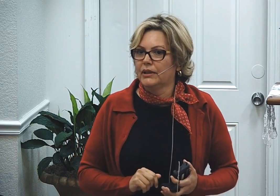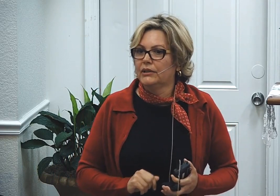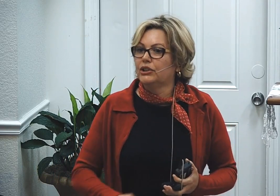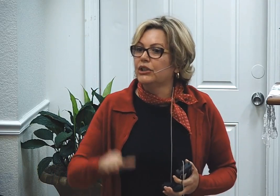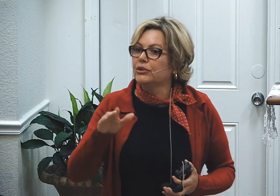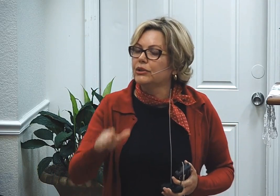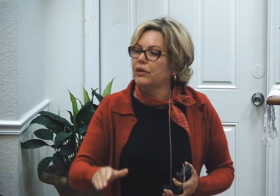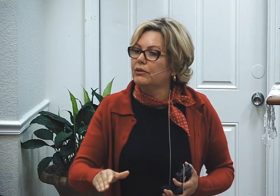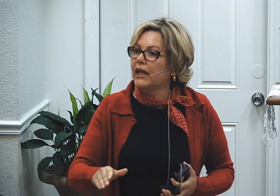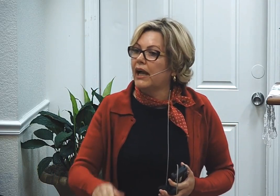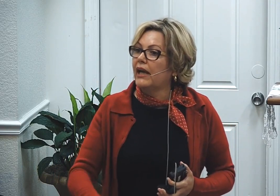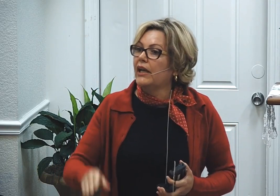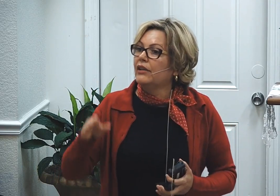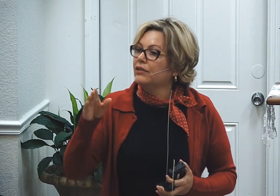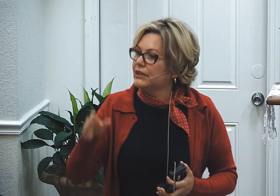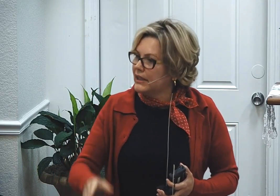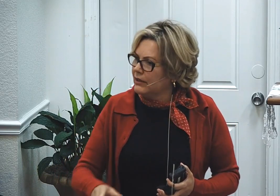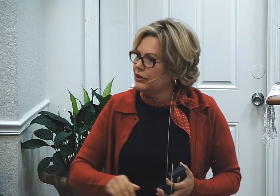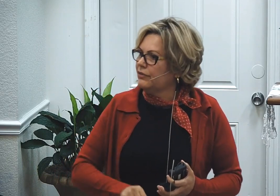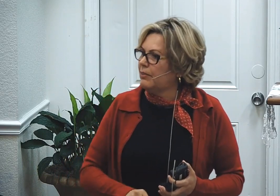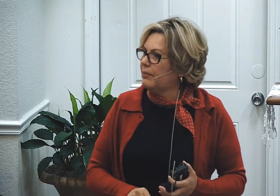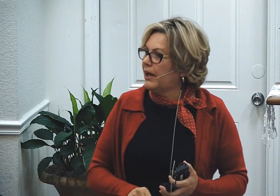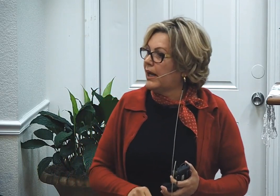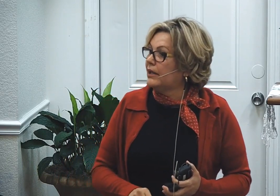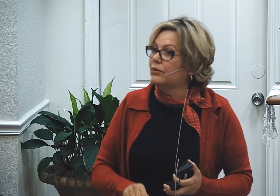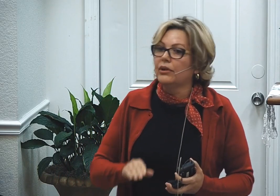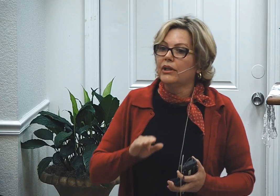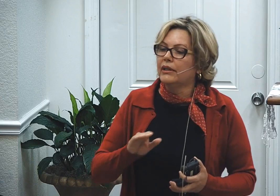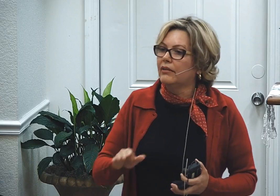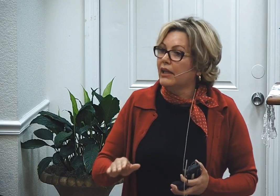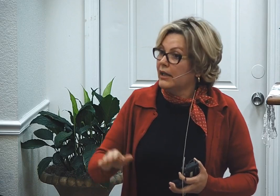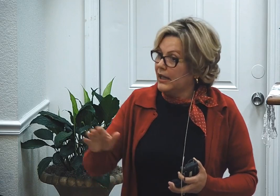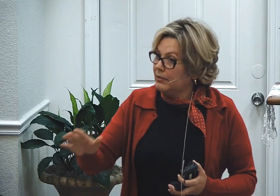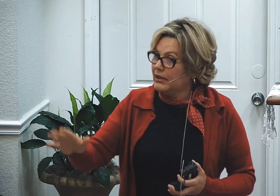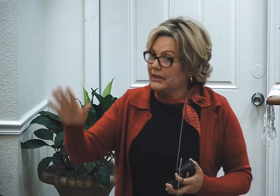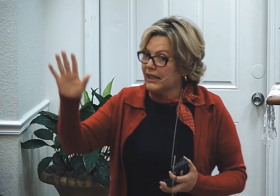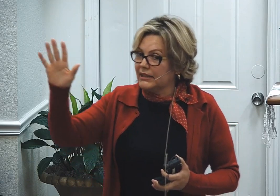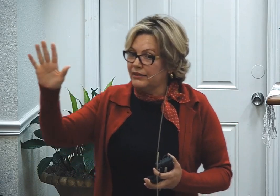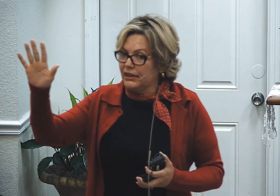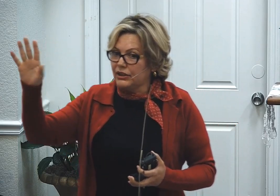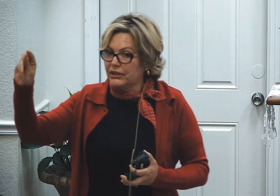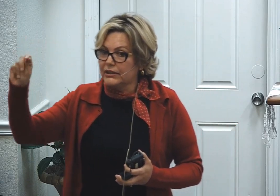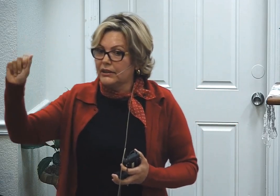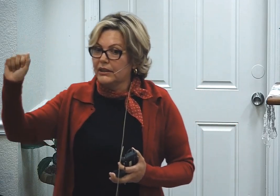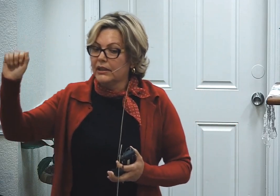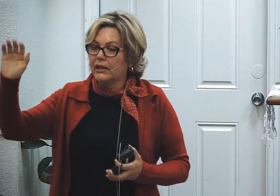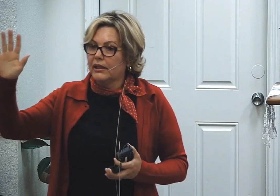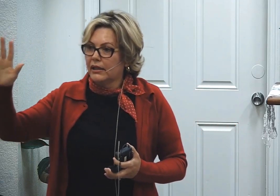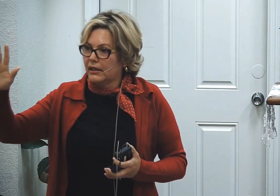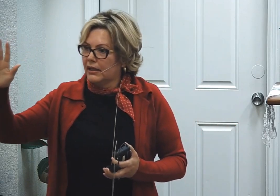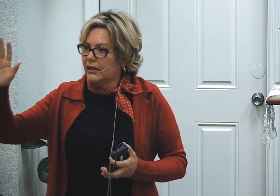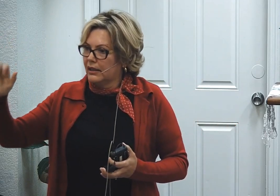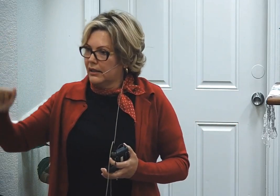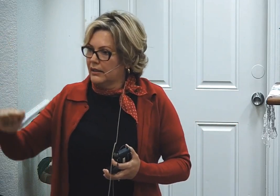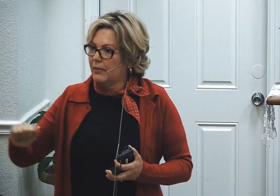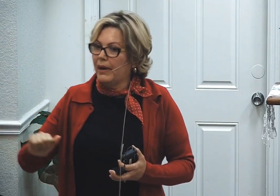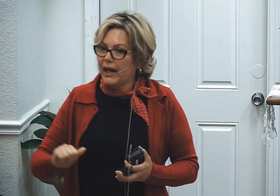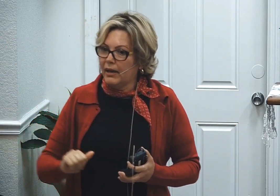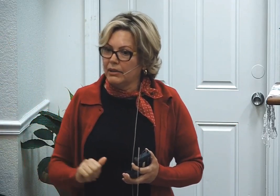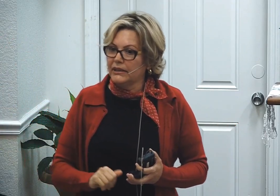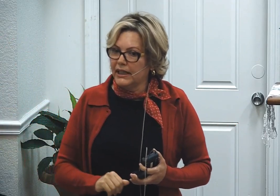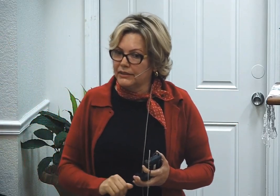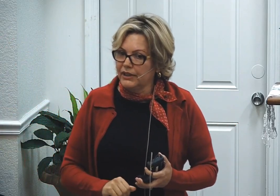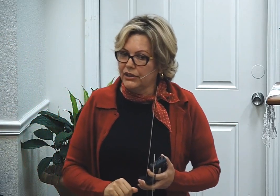there's not going to be time when Jesus returns. If Jesus returns, you're not prepared. Remember of the 10 virgins,